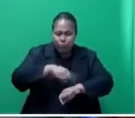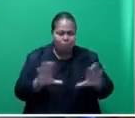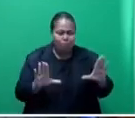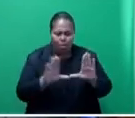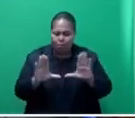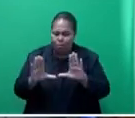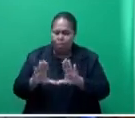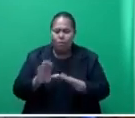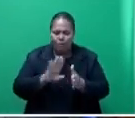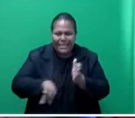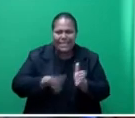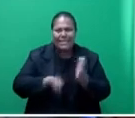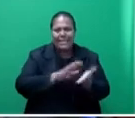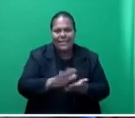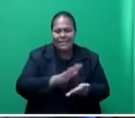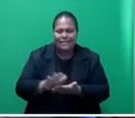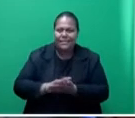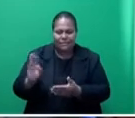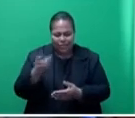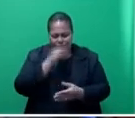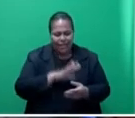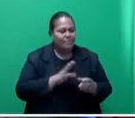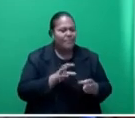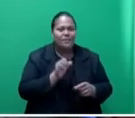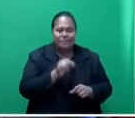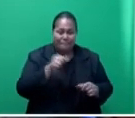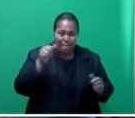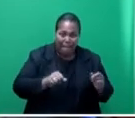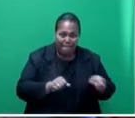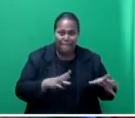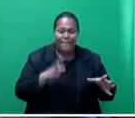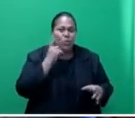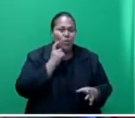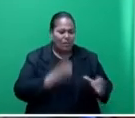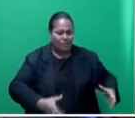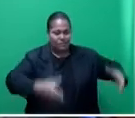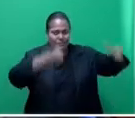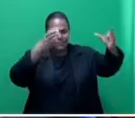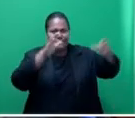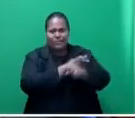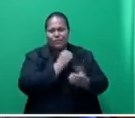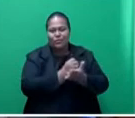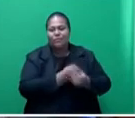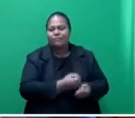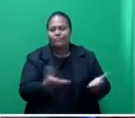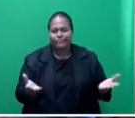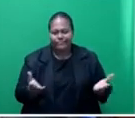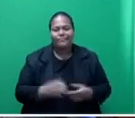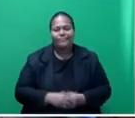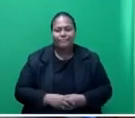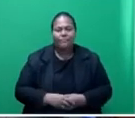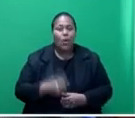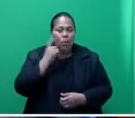pumps and to desilt the water treatment plant clarifier. WEF deployed water cutting trucks to ensure continuous supply to